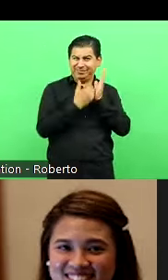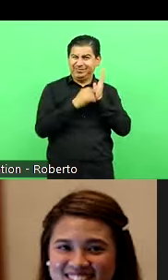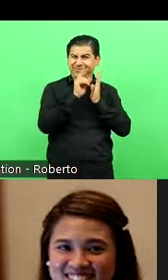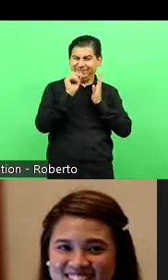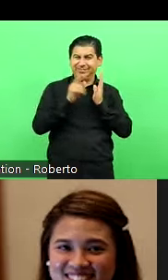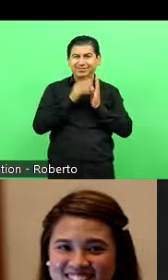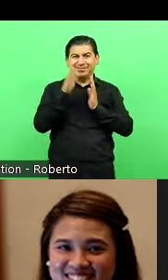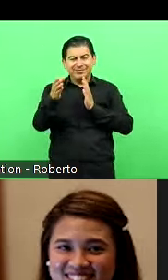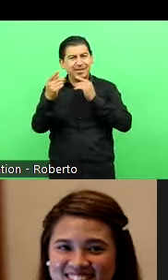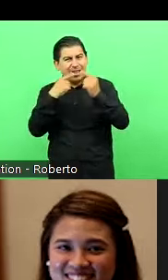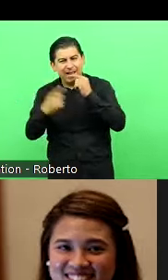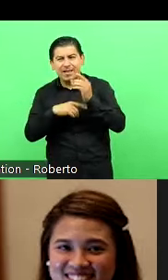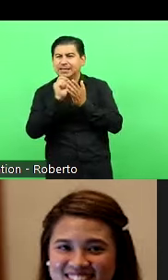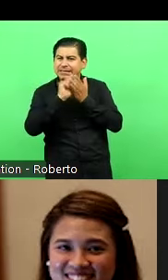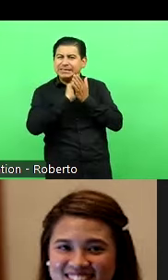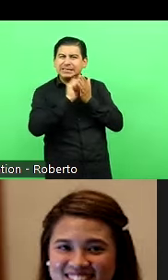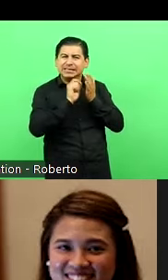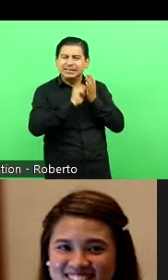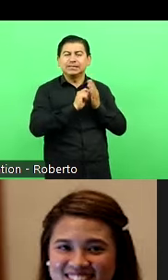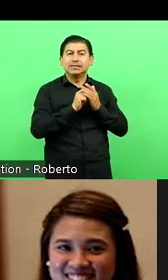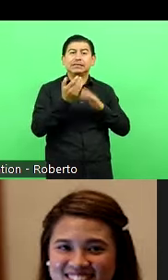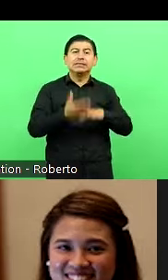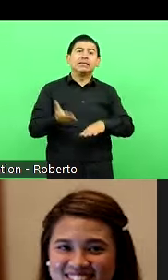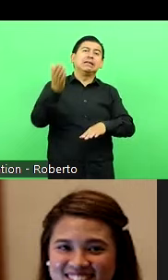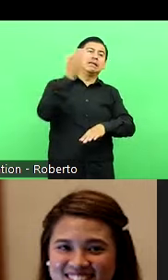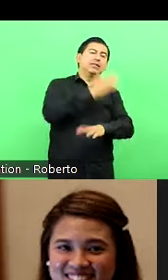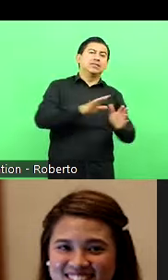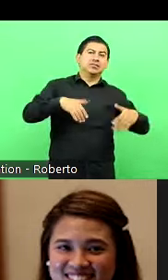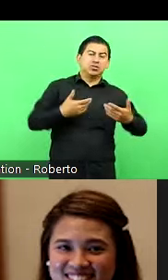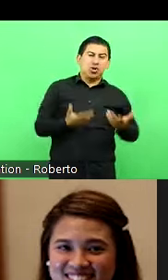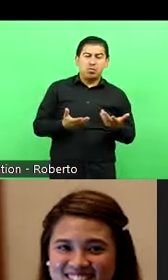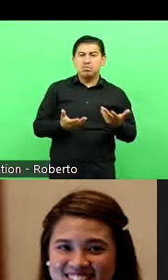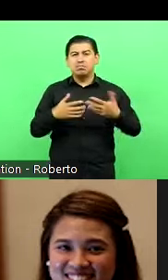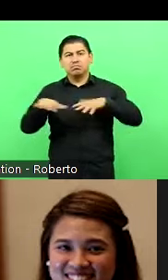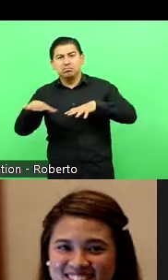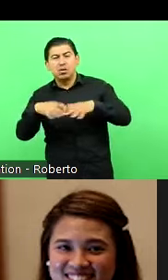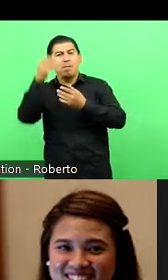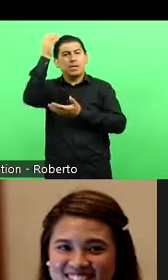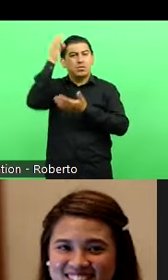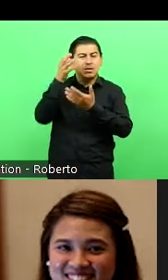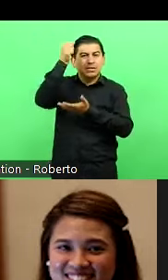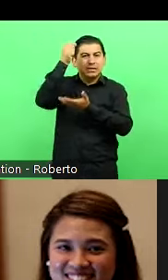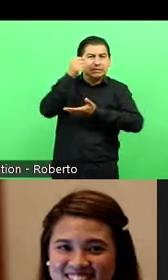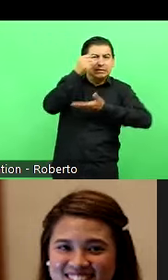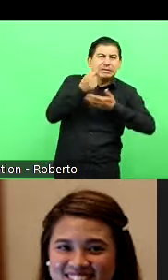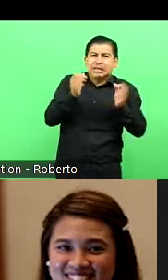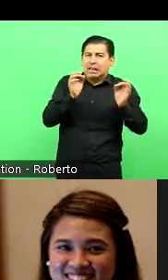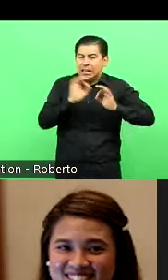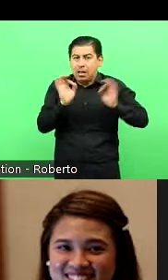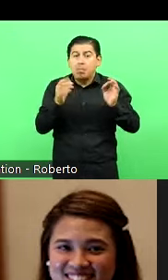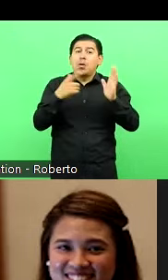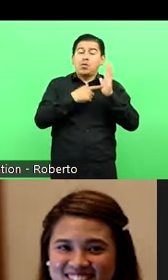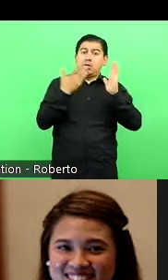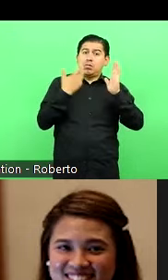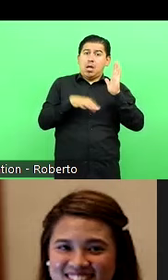capacity. So because of that result, we are now able to focus our attention on